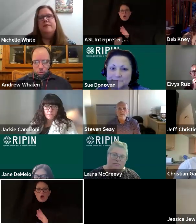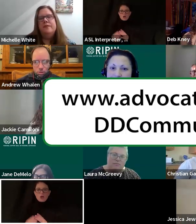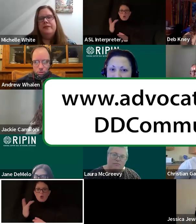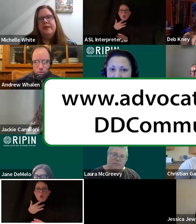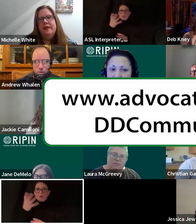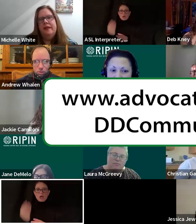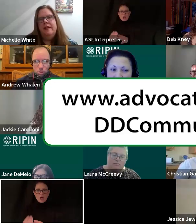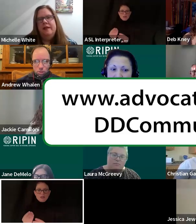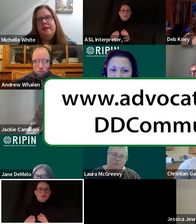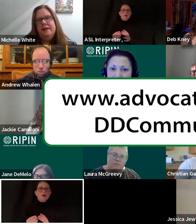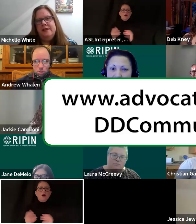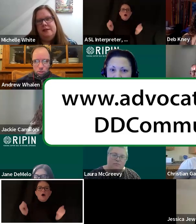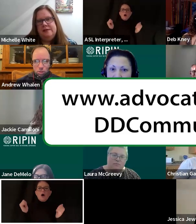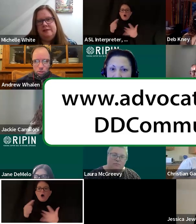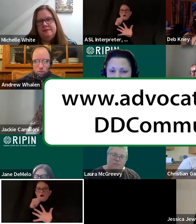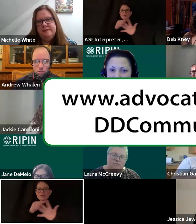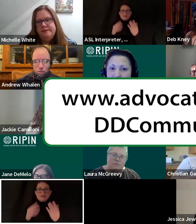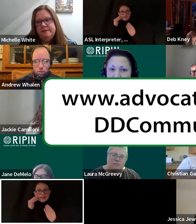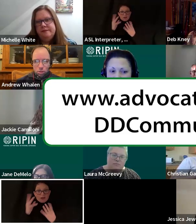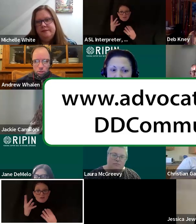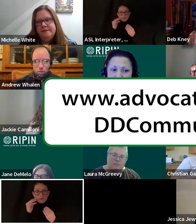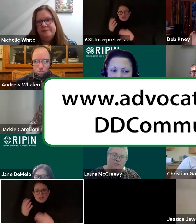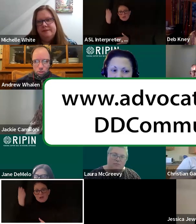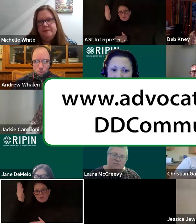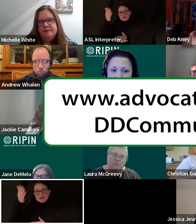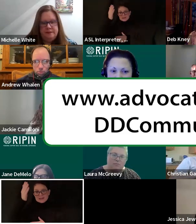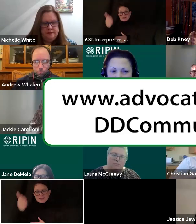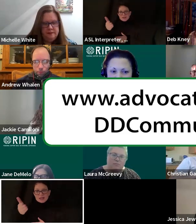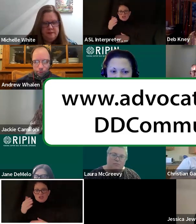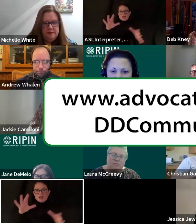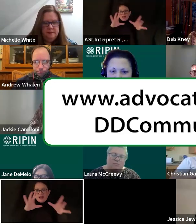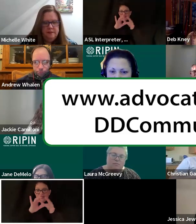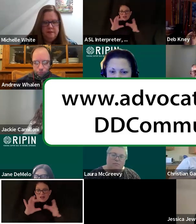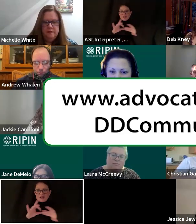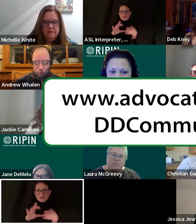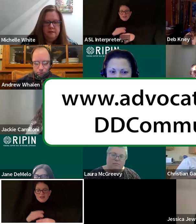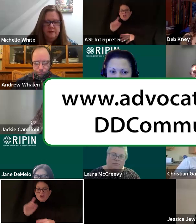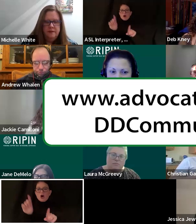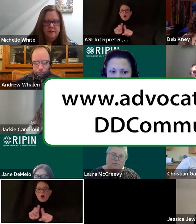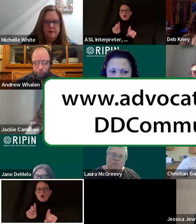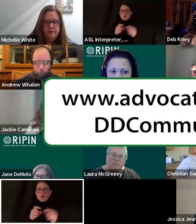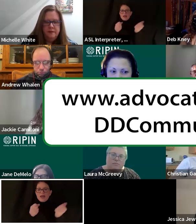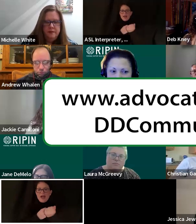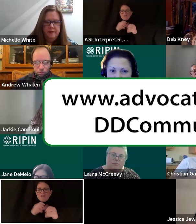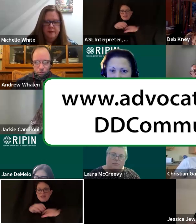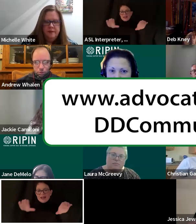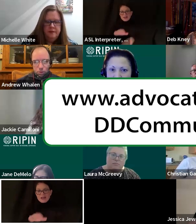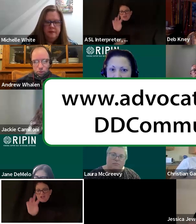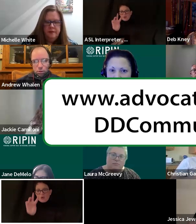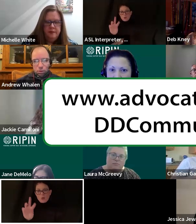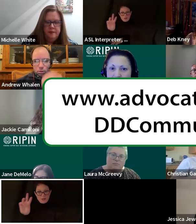So all of this stuff, all of the presentation and all of the links will be on the Advocates in Action website,